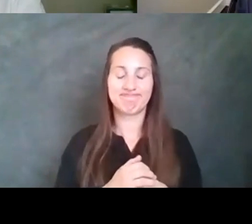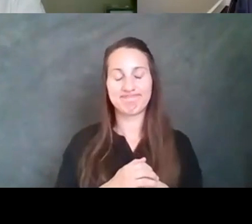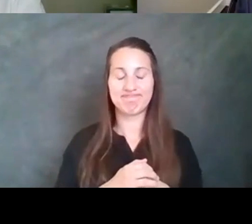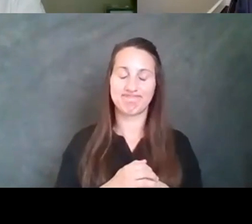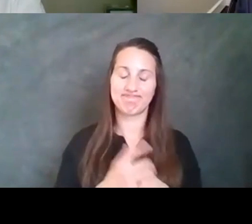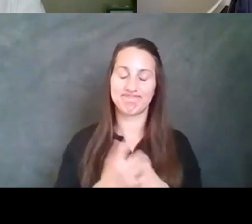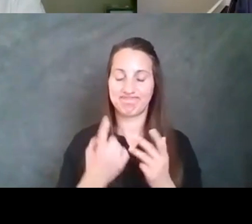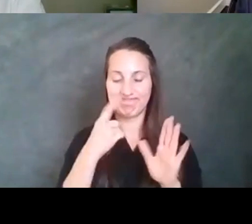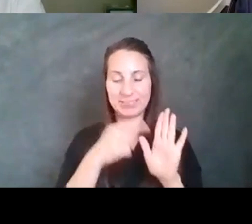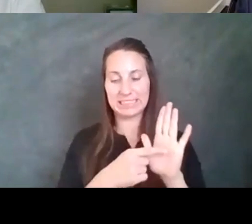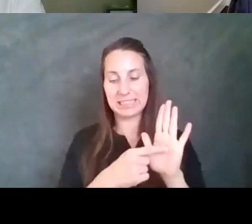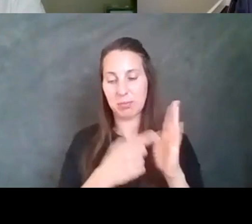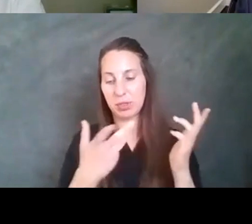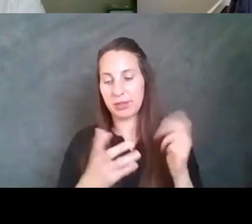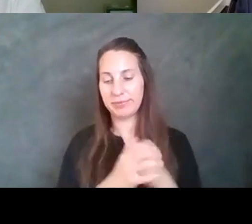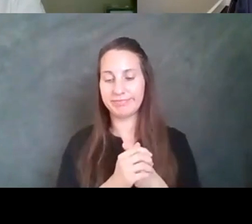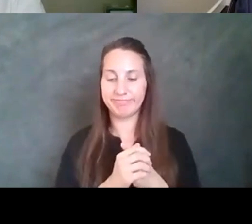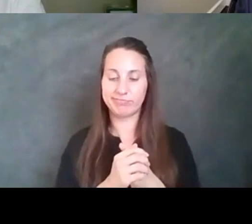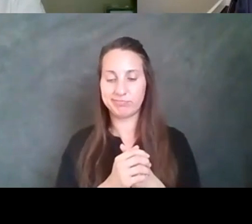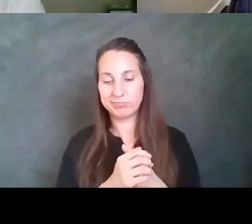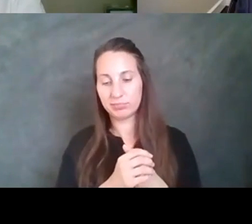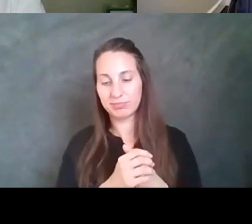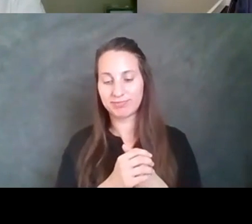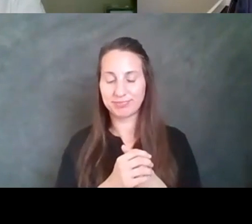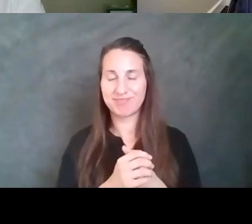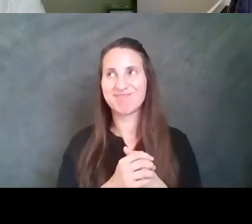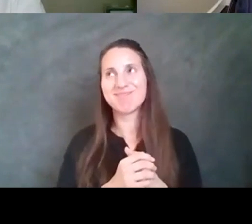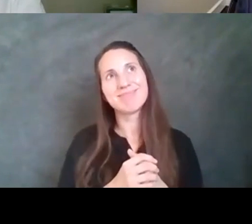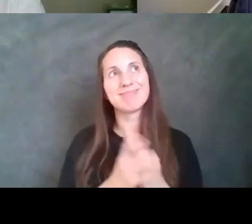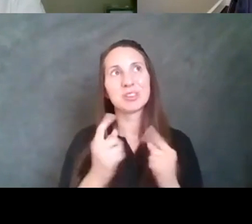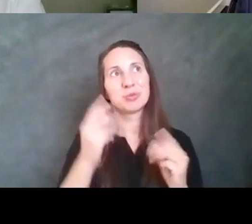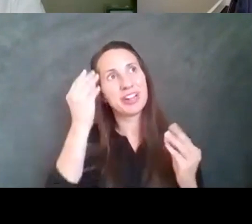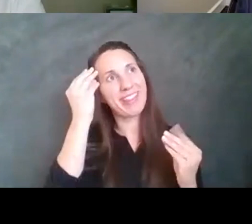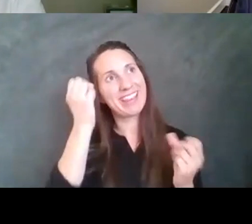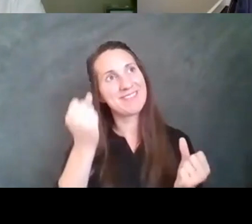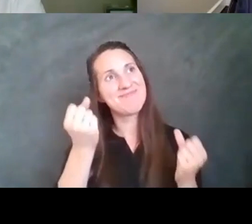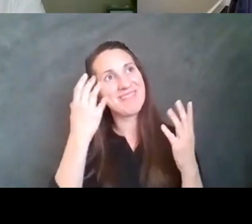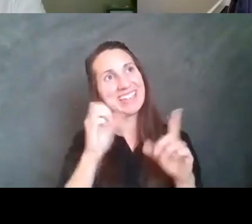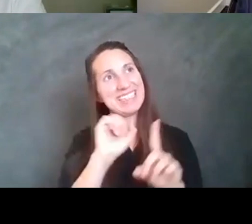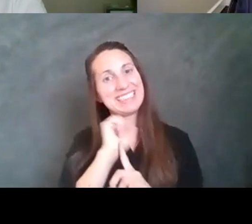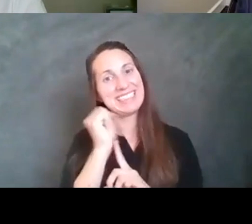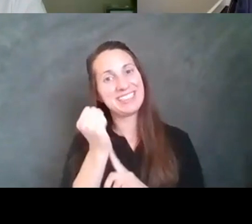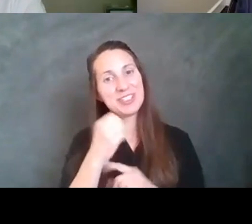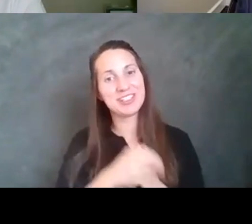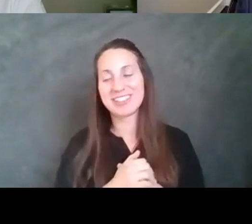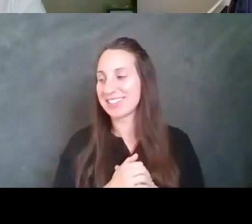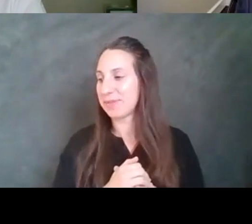would be, trying to think of the many cases that I've had.